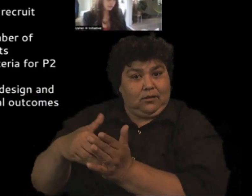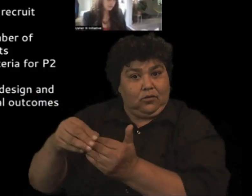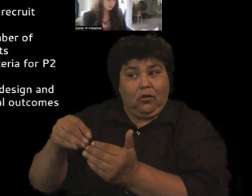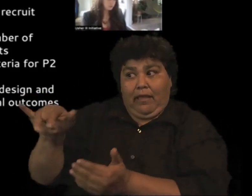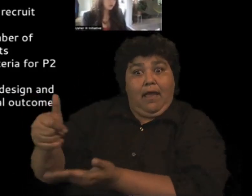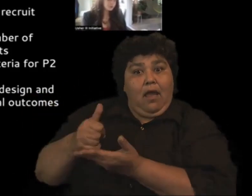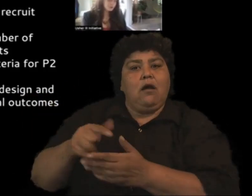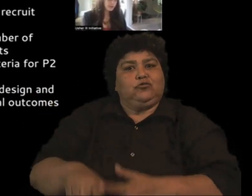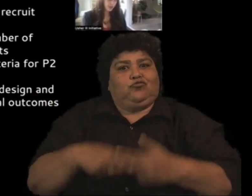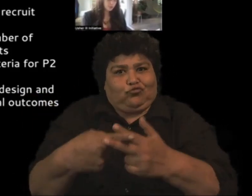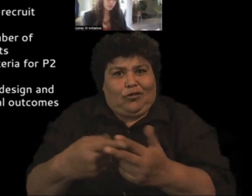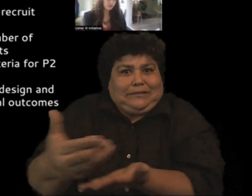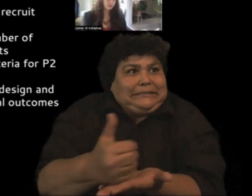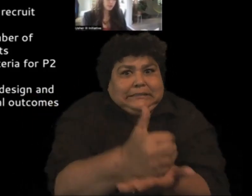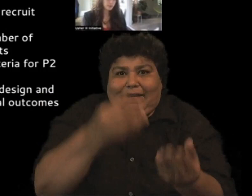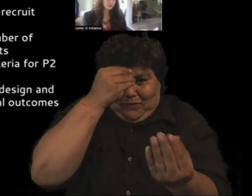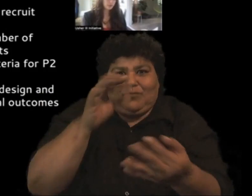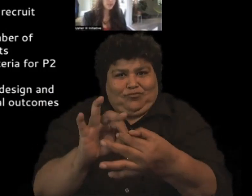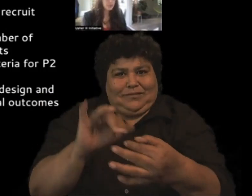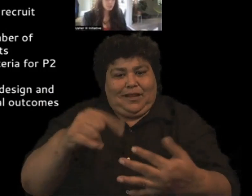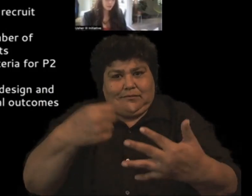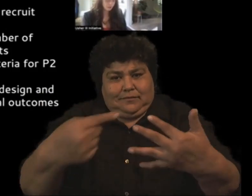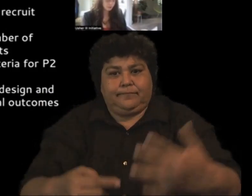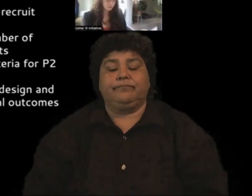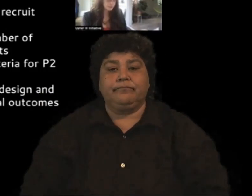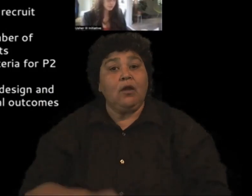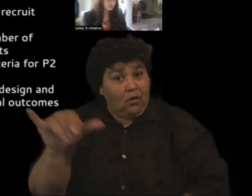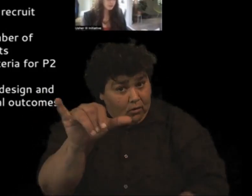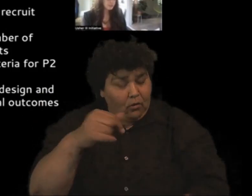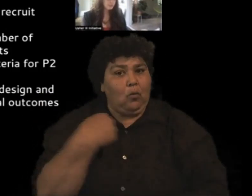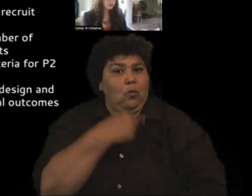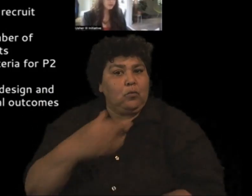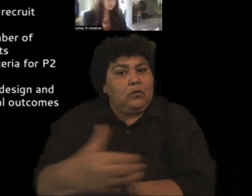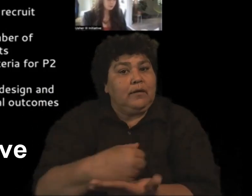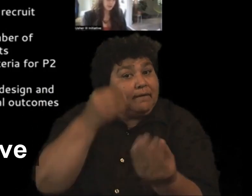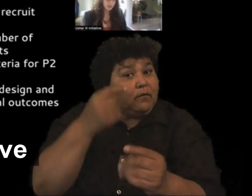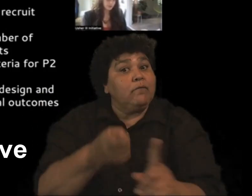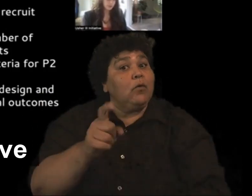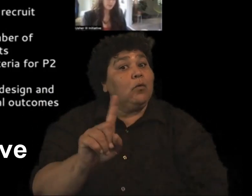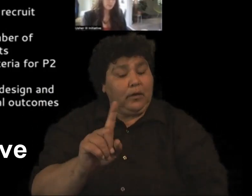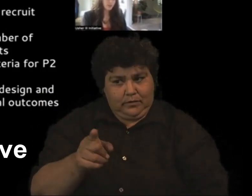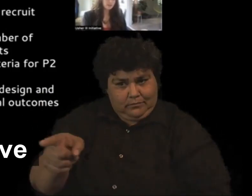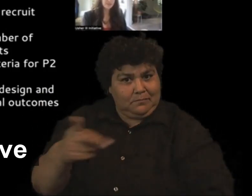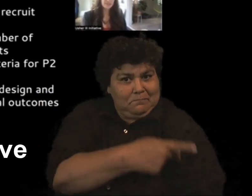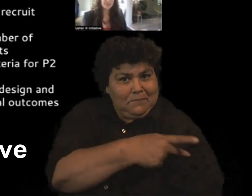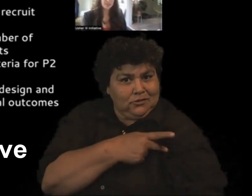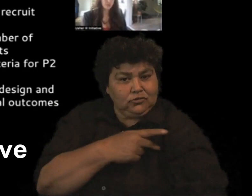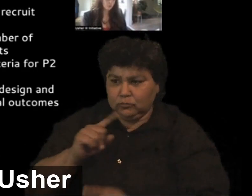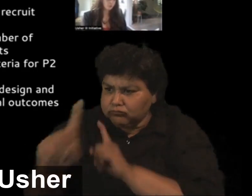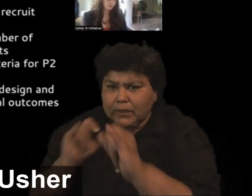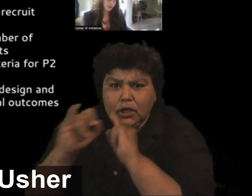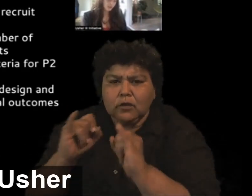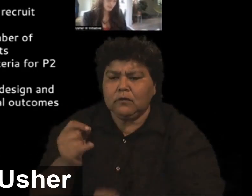Importantly, we will also be gathering information from patient interviews to gain their perspective on the impact of the disease on their